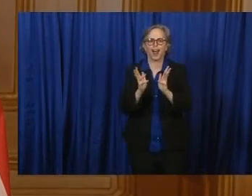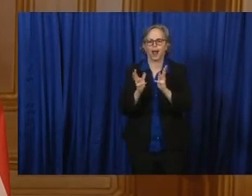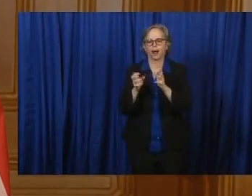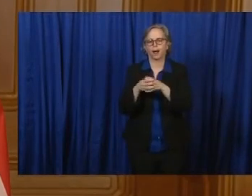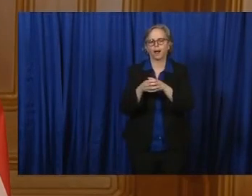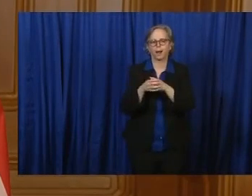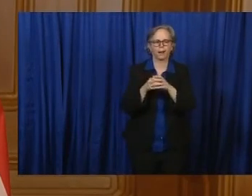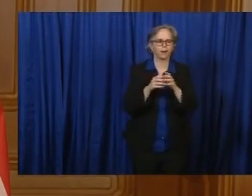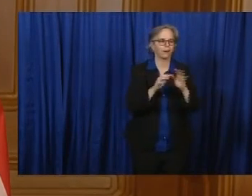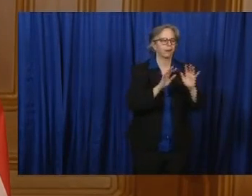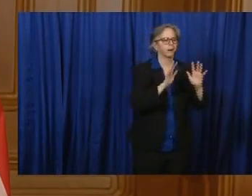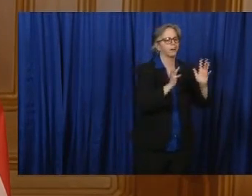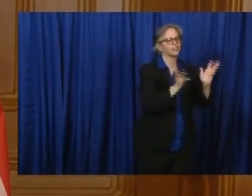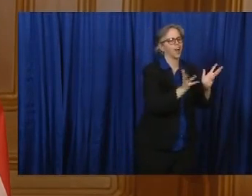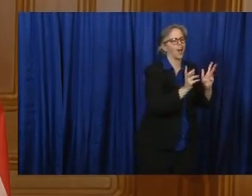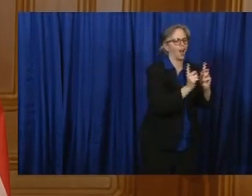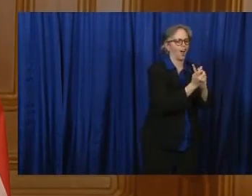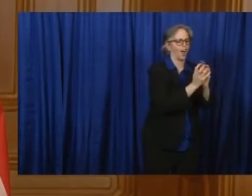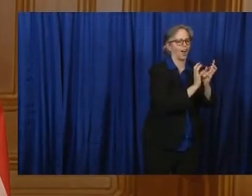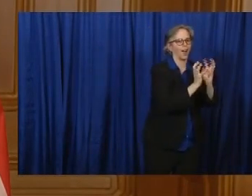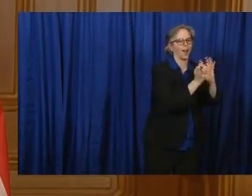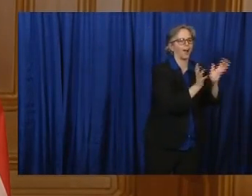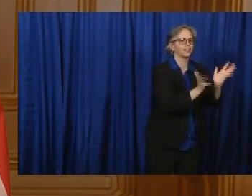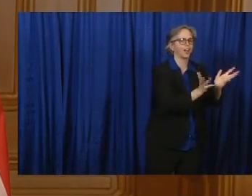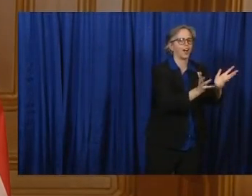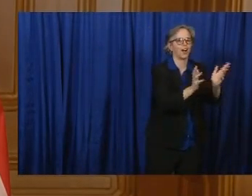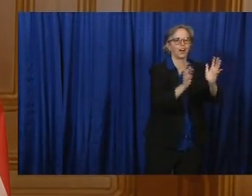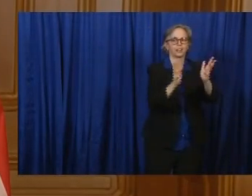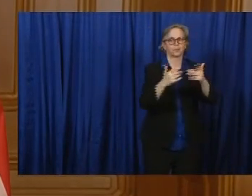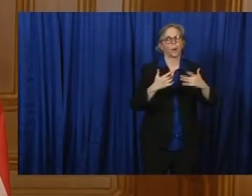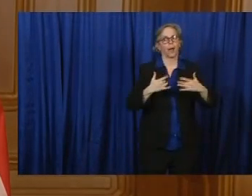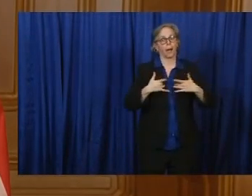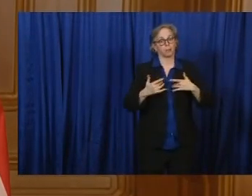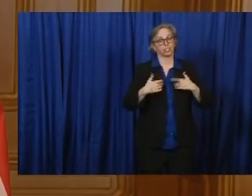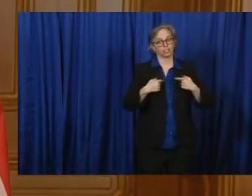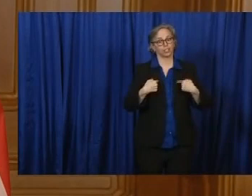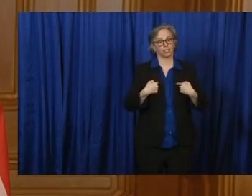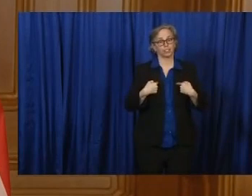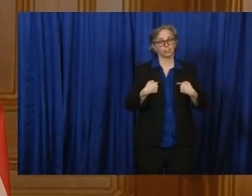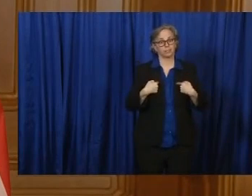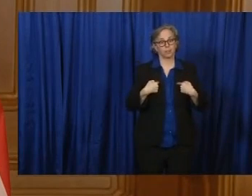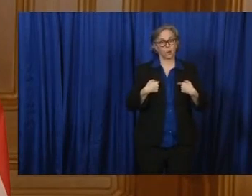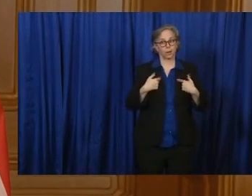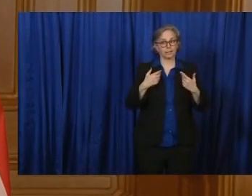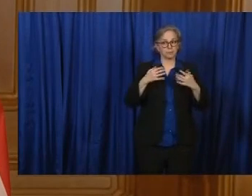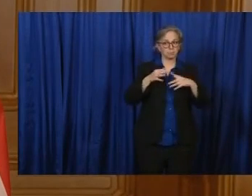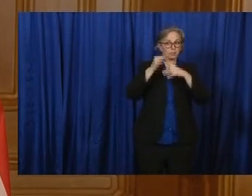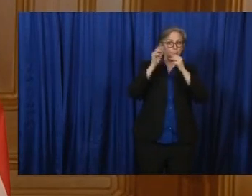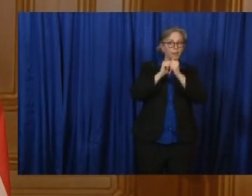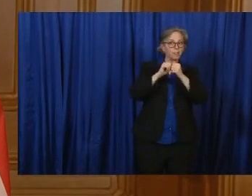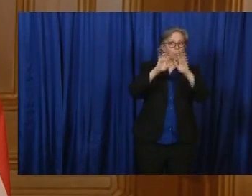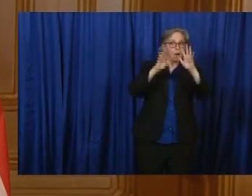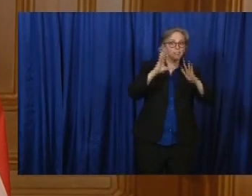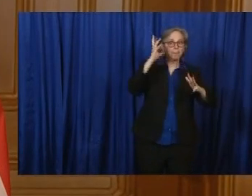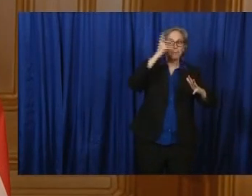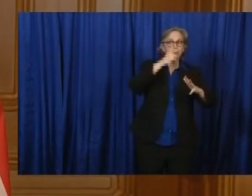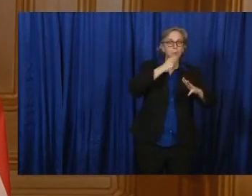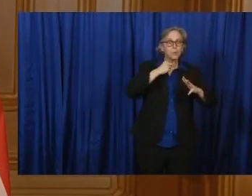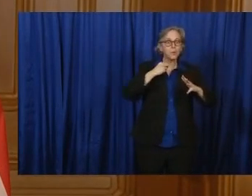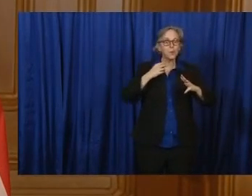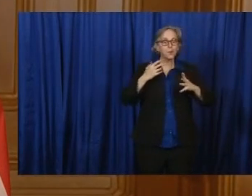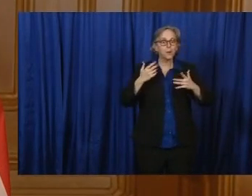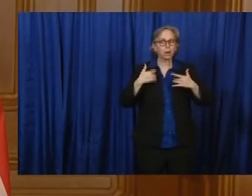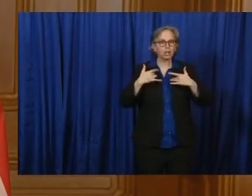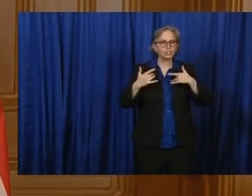different places. So it is a concern, particularly as the weather gets better. about that social distancing. Again, we're looking